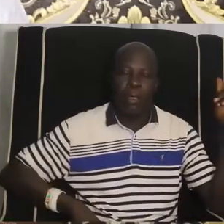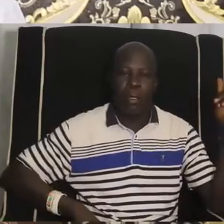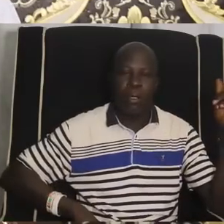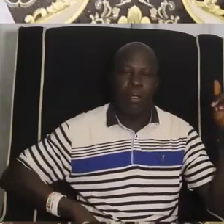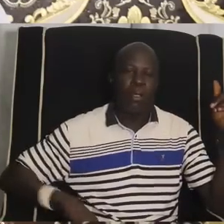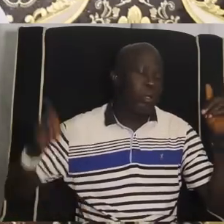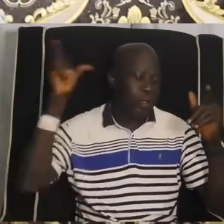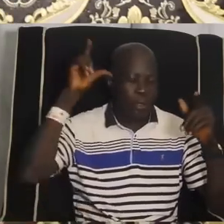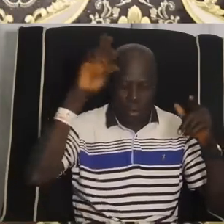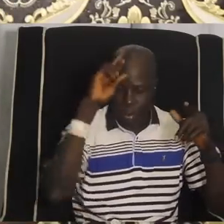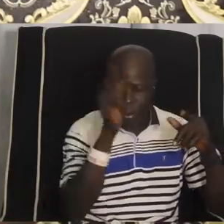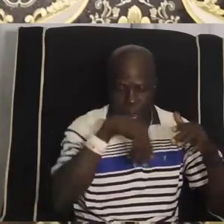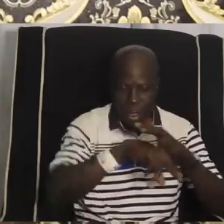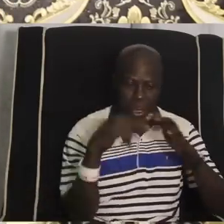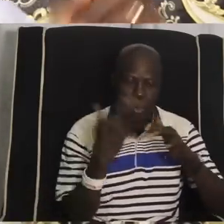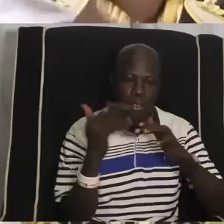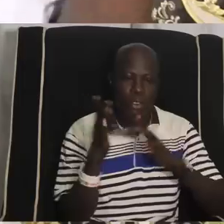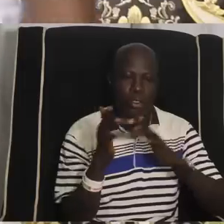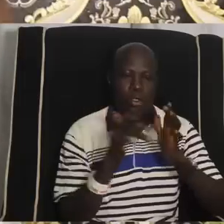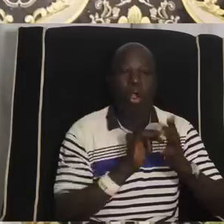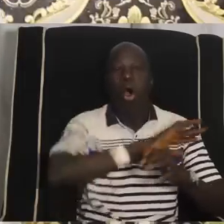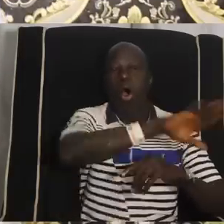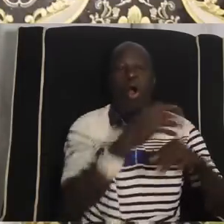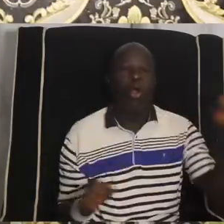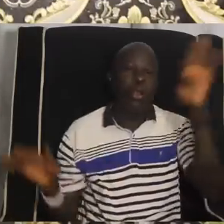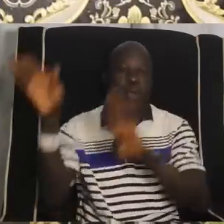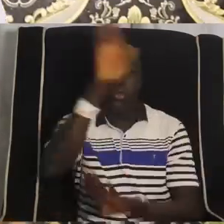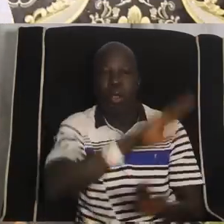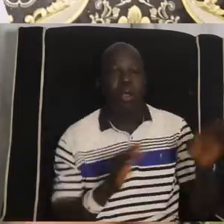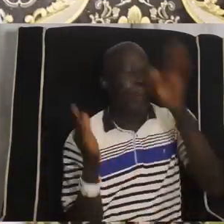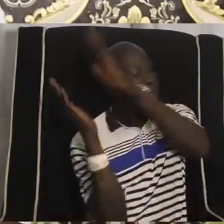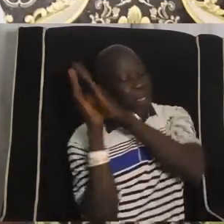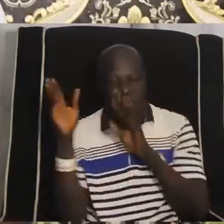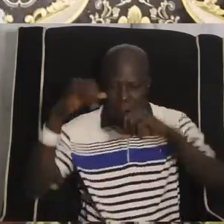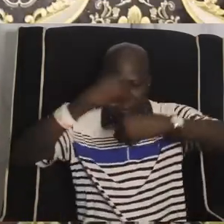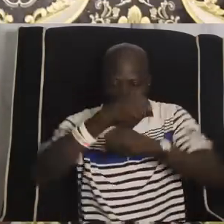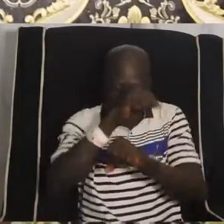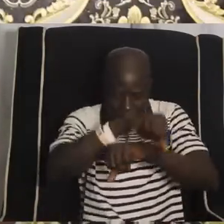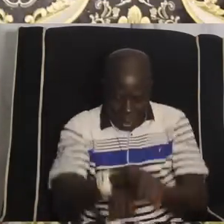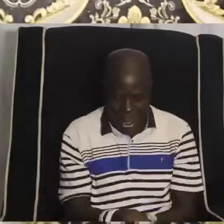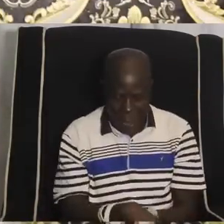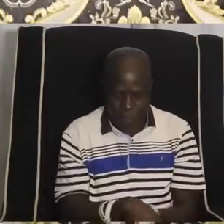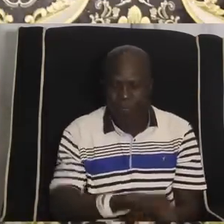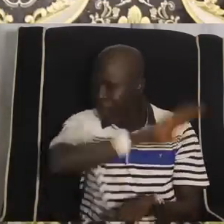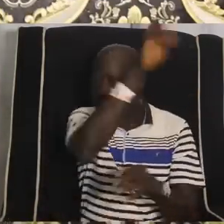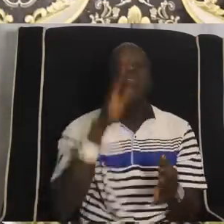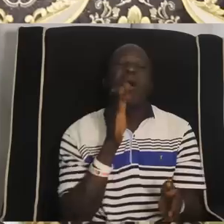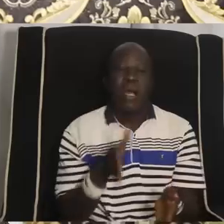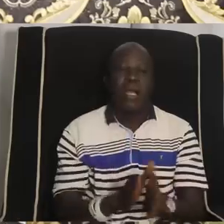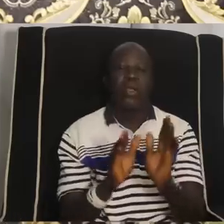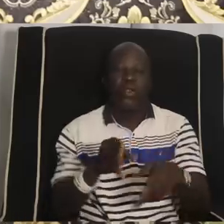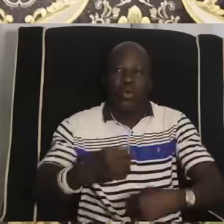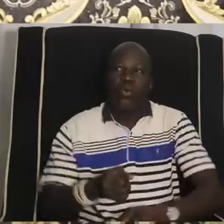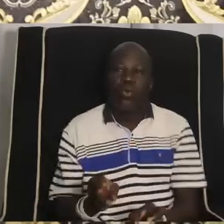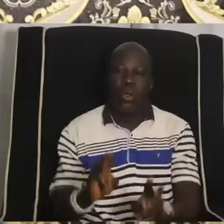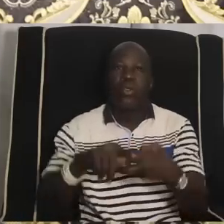Uwa ma send down. In the name of Jesus. Ogun ìbùsùn tó dá owó lẹ̀. Battle of bed that make you lie down. Yóò jẹ́ kó rán náà lọ. That can't make way